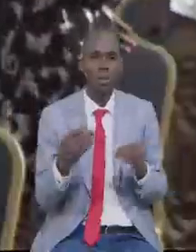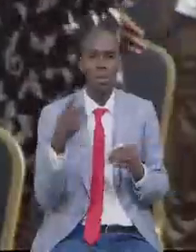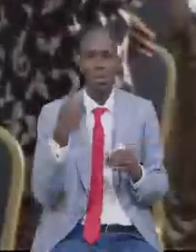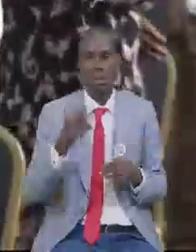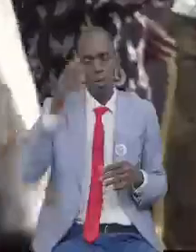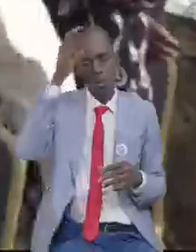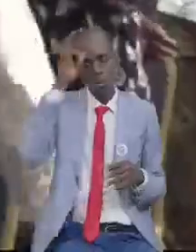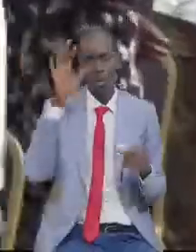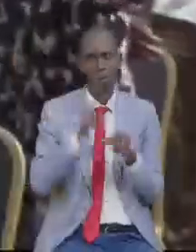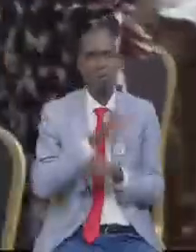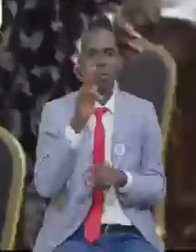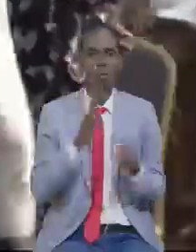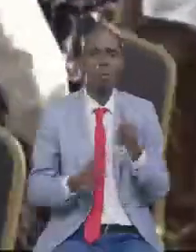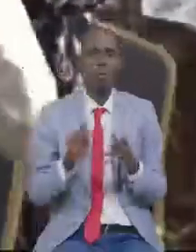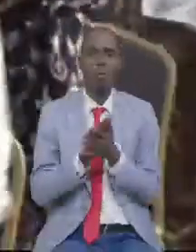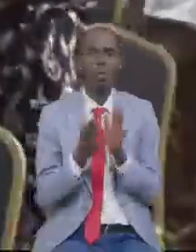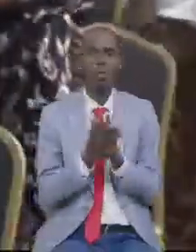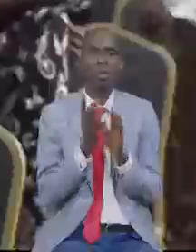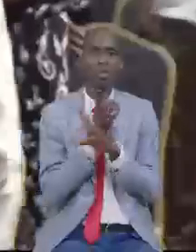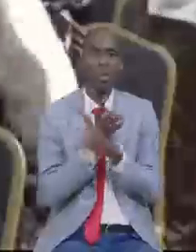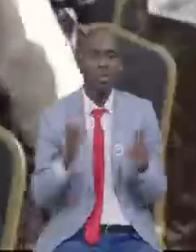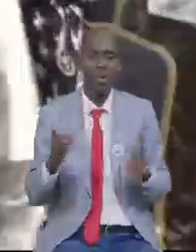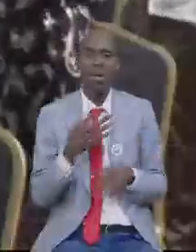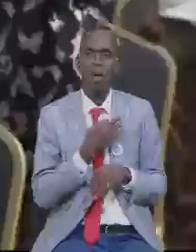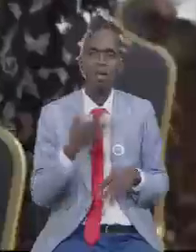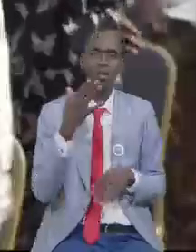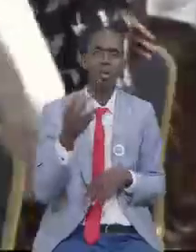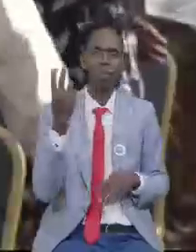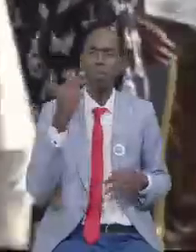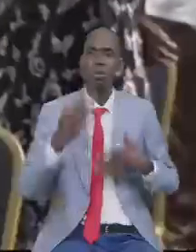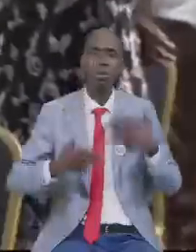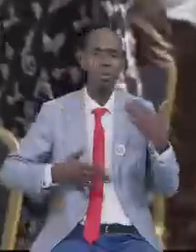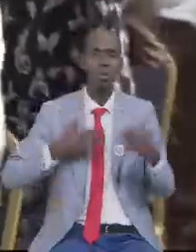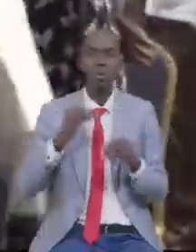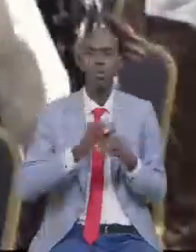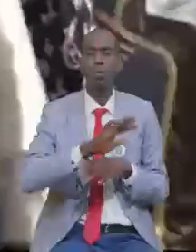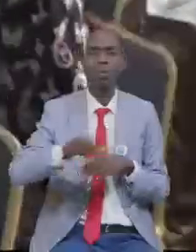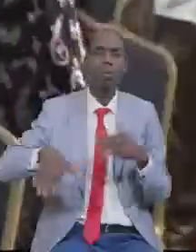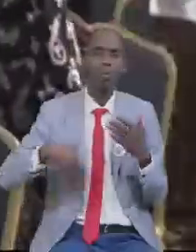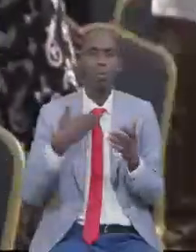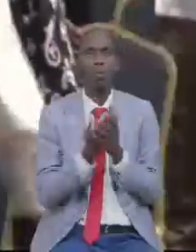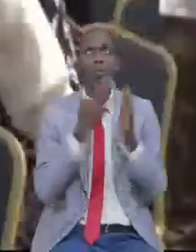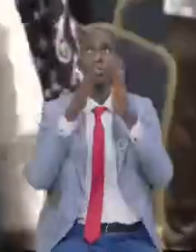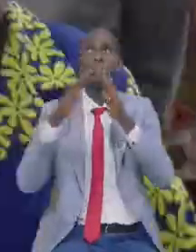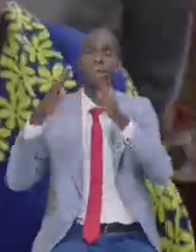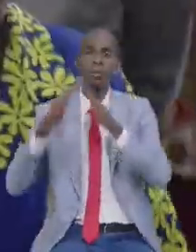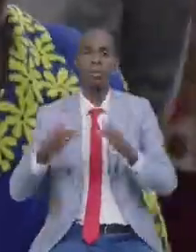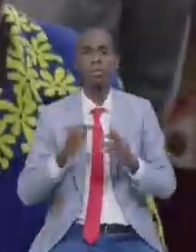got delivered, and there was joy in the whole city.